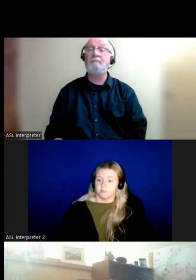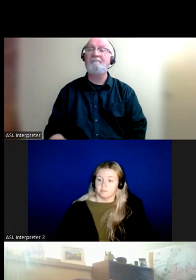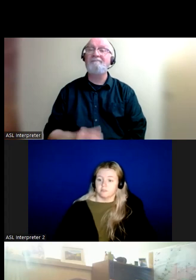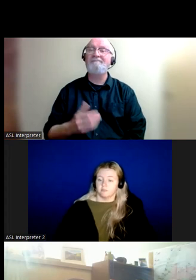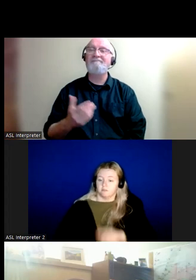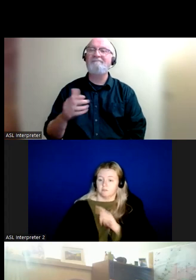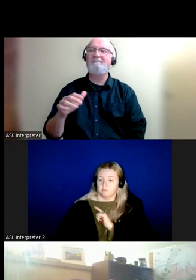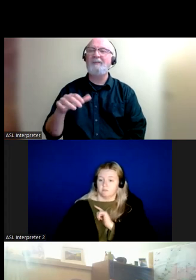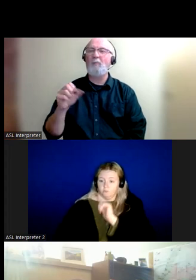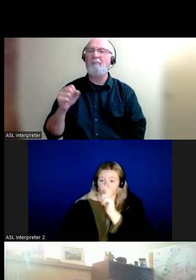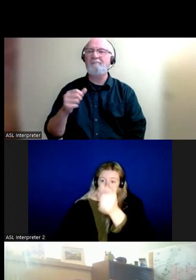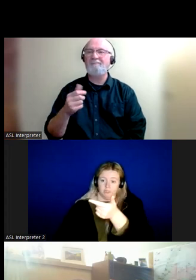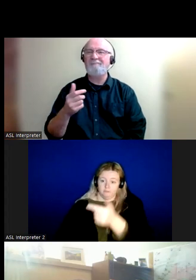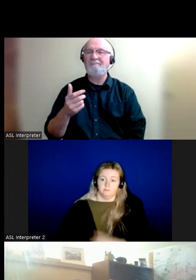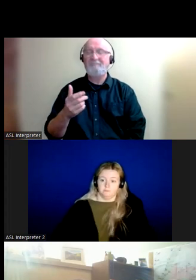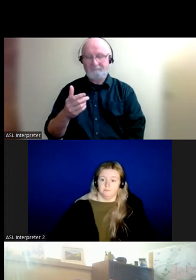Yes, so